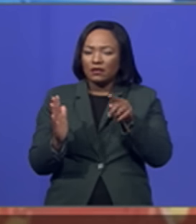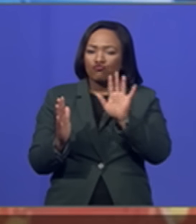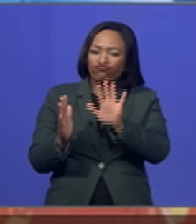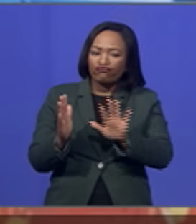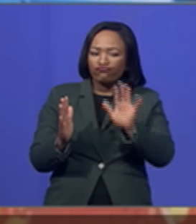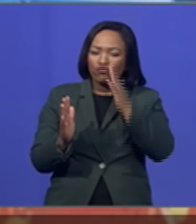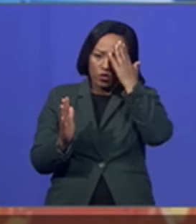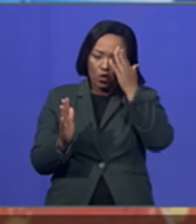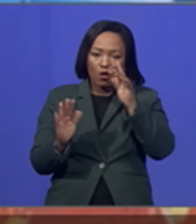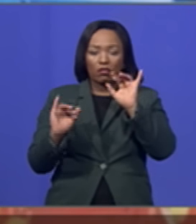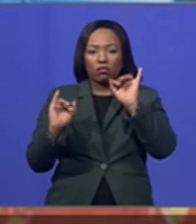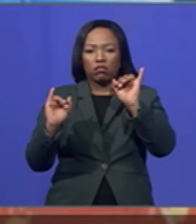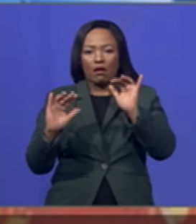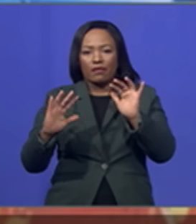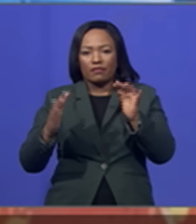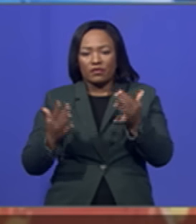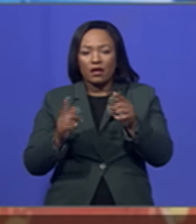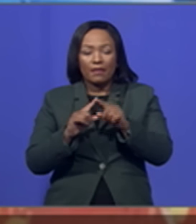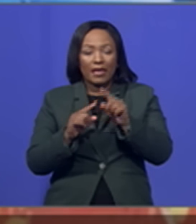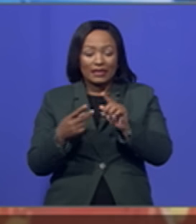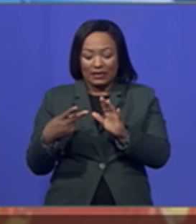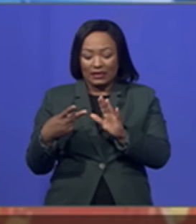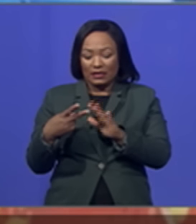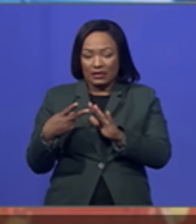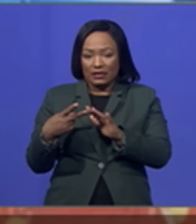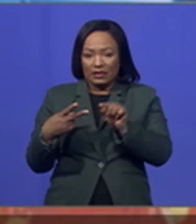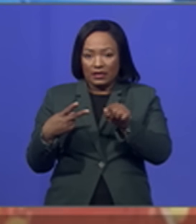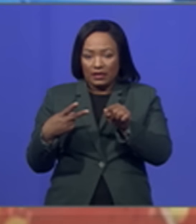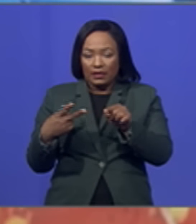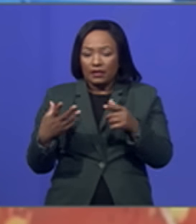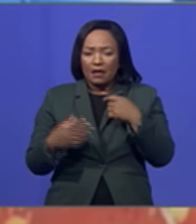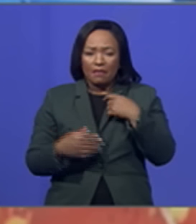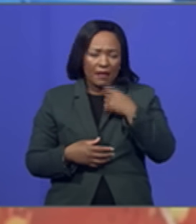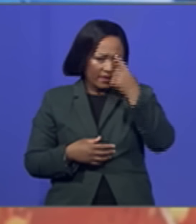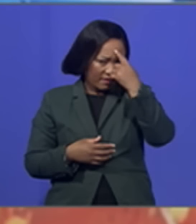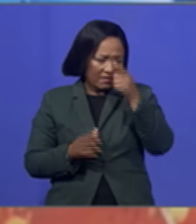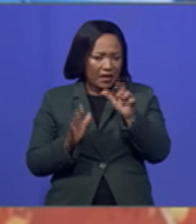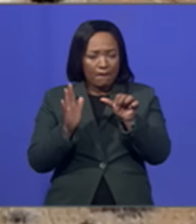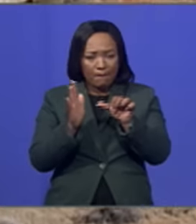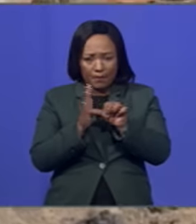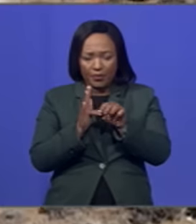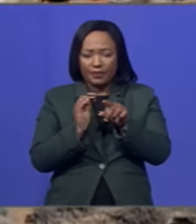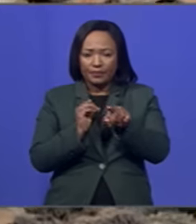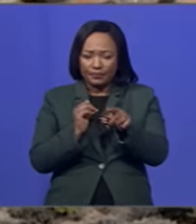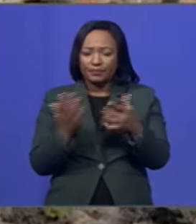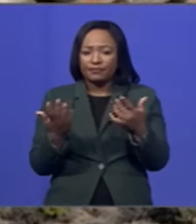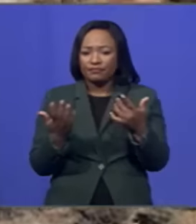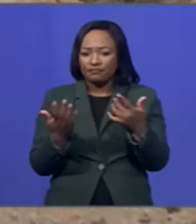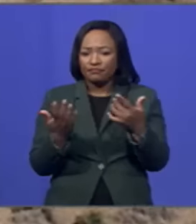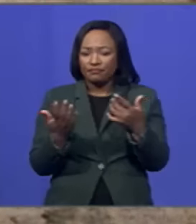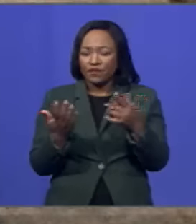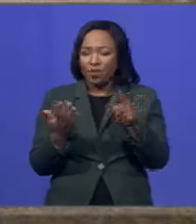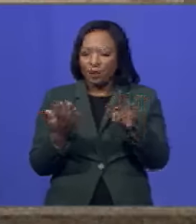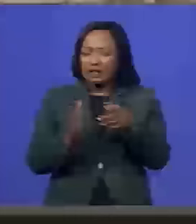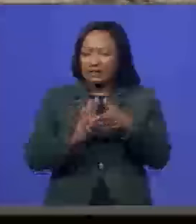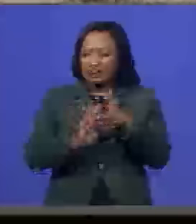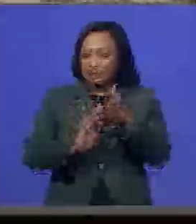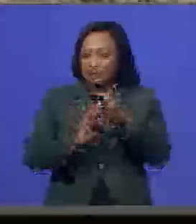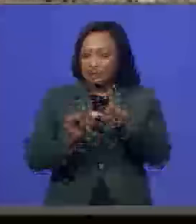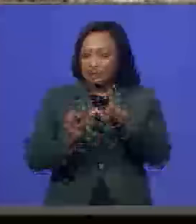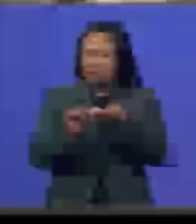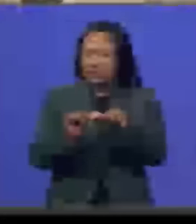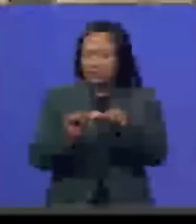intense they are. But secondly, I think it's also quite important that we embark on such an exercise so we